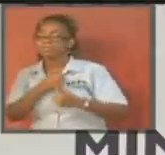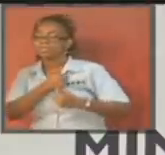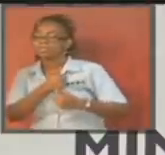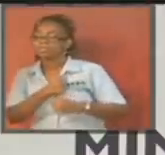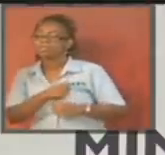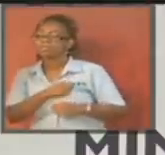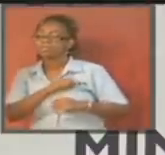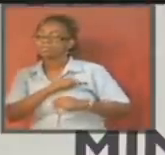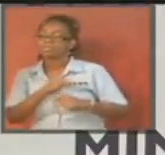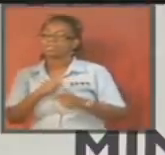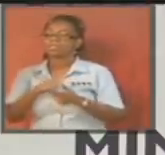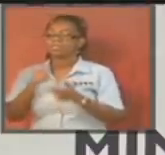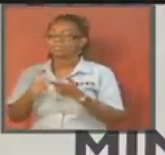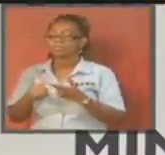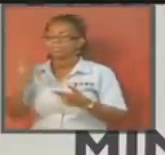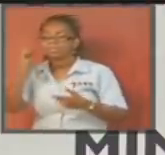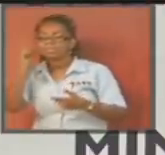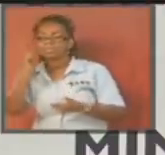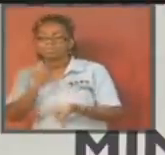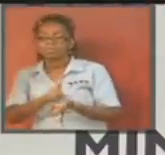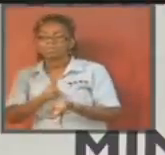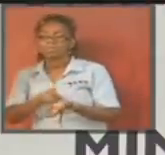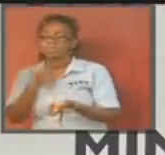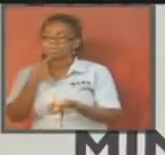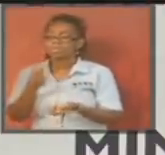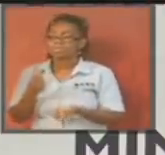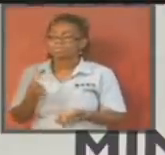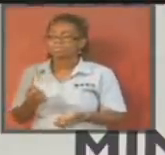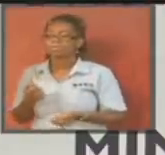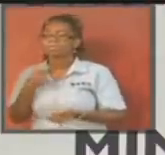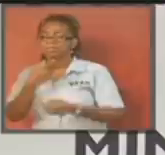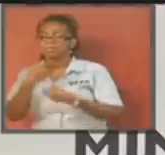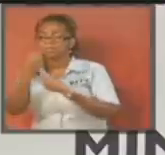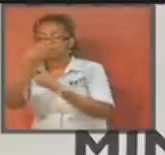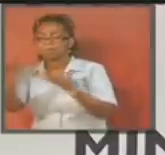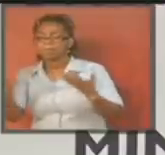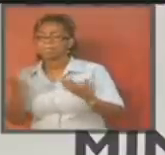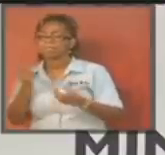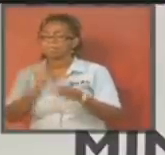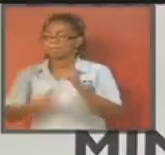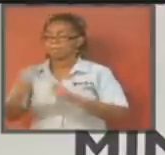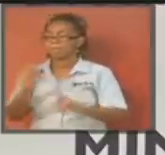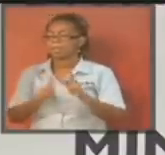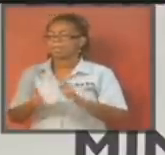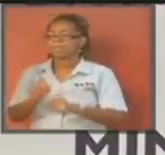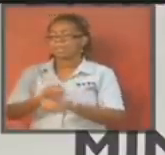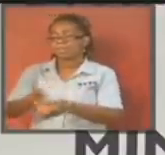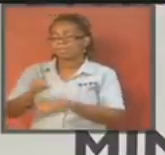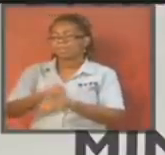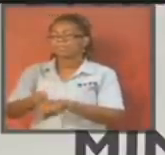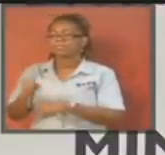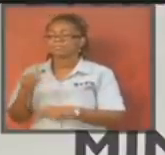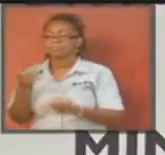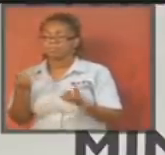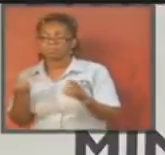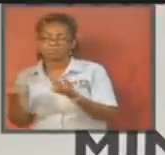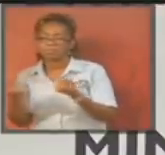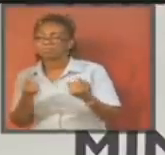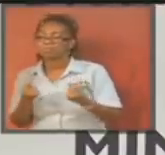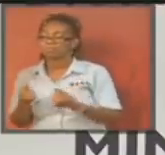consideration is given to our recommendations. As you know, I think on Saturday they would have lifted some restrictions related to